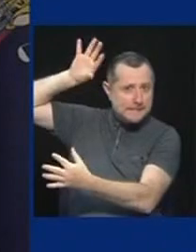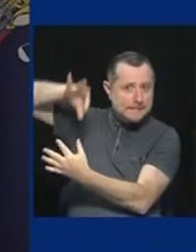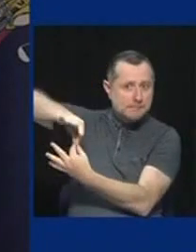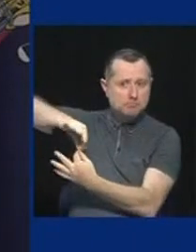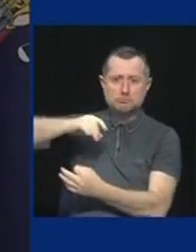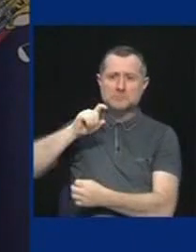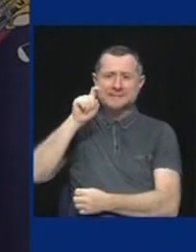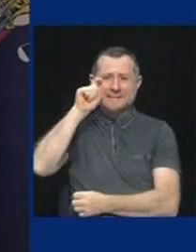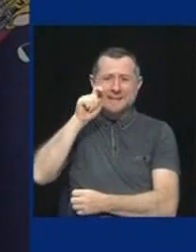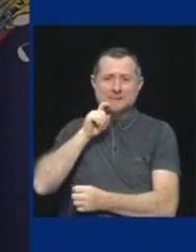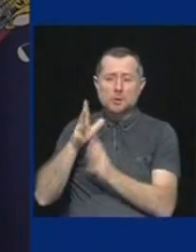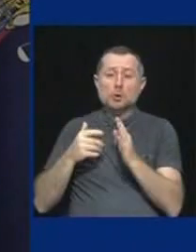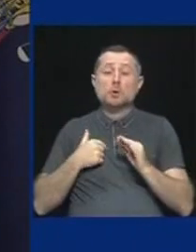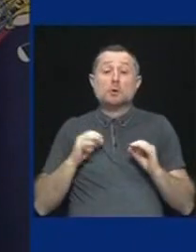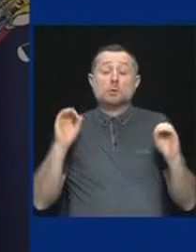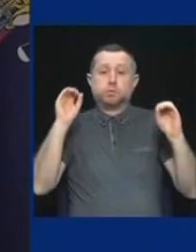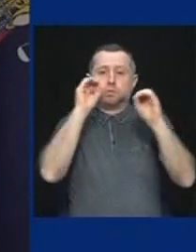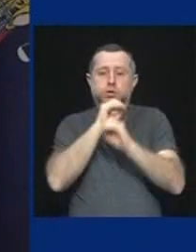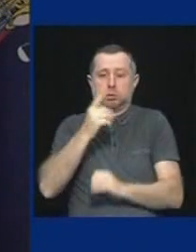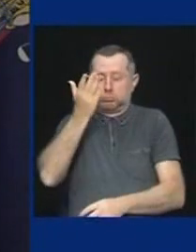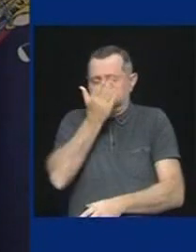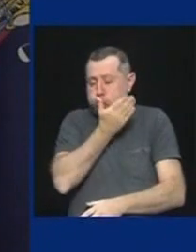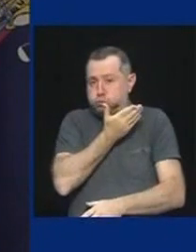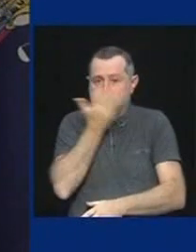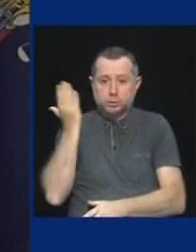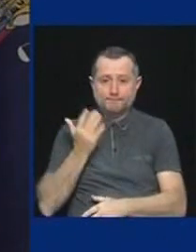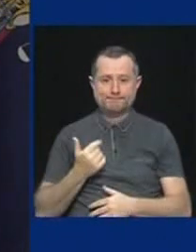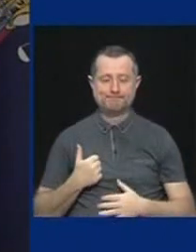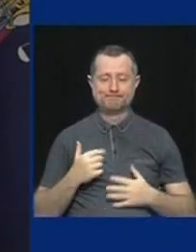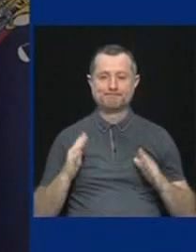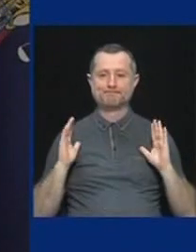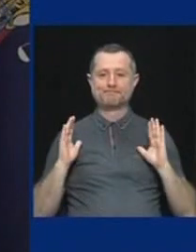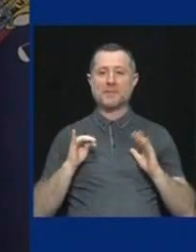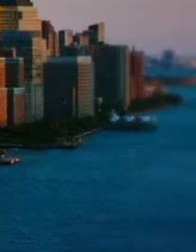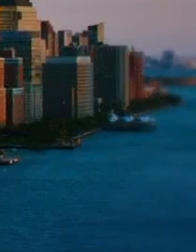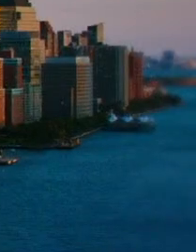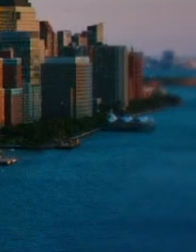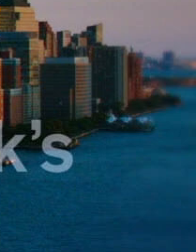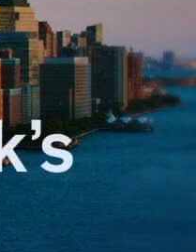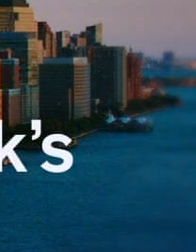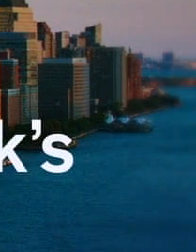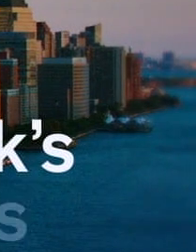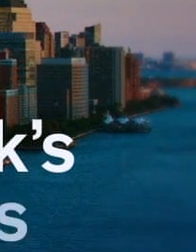her father of her relationship with Trooper Pfeiffer in May of 2020.